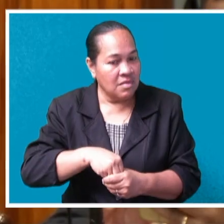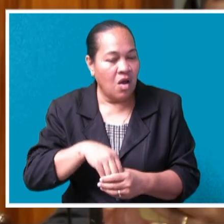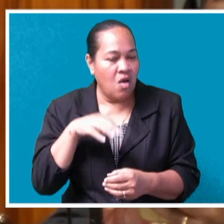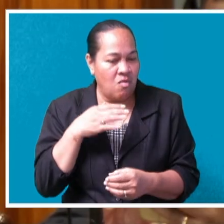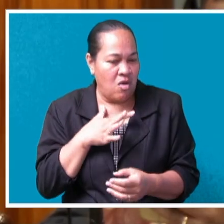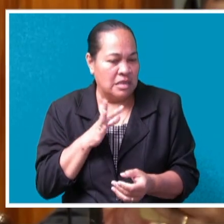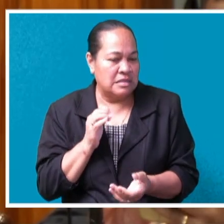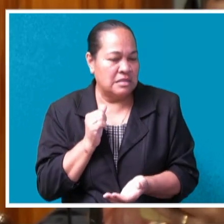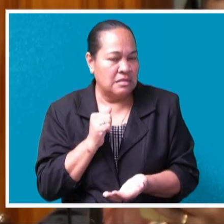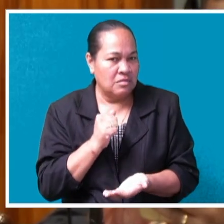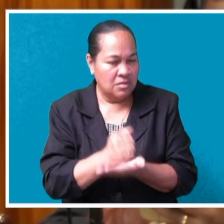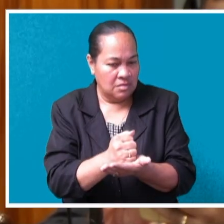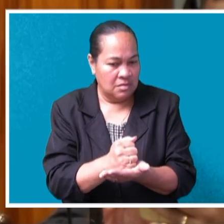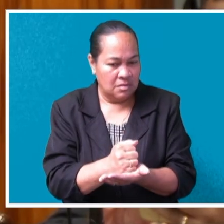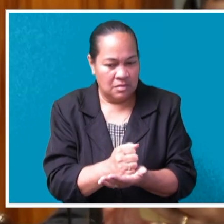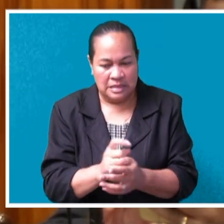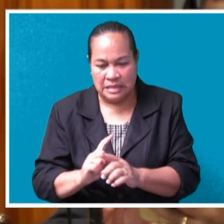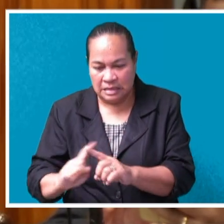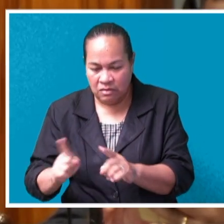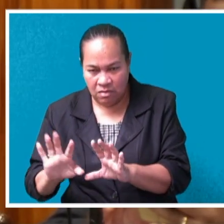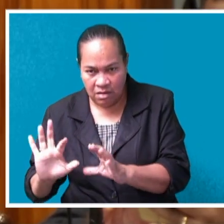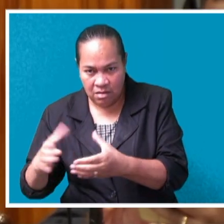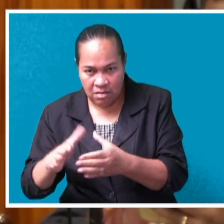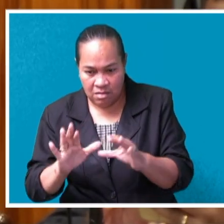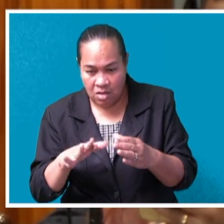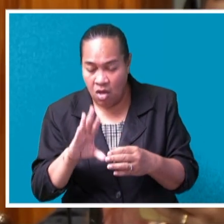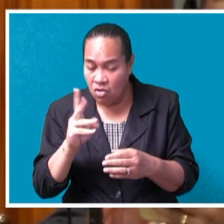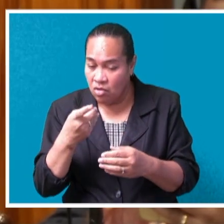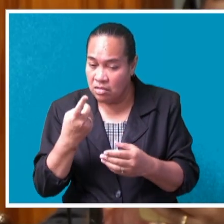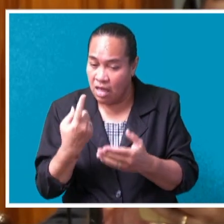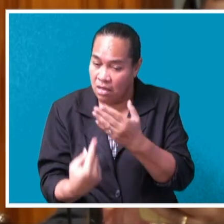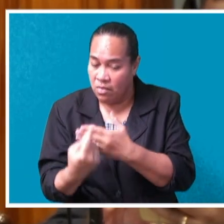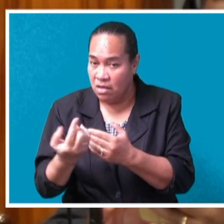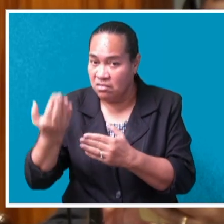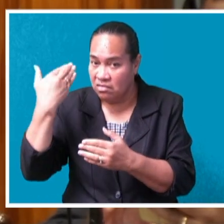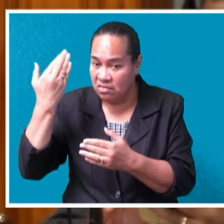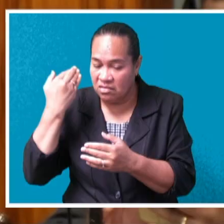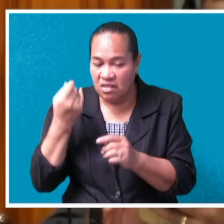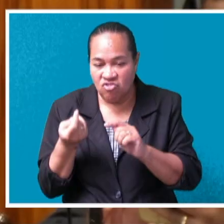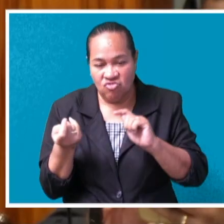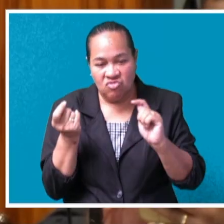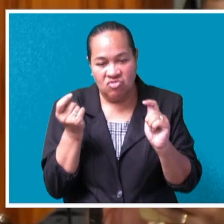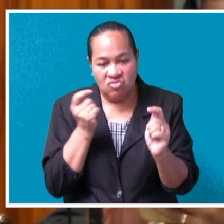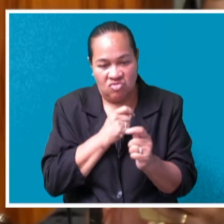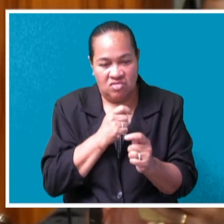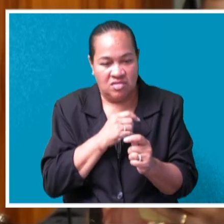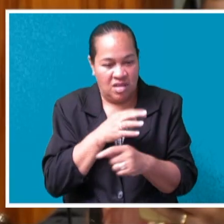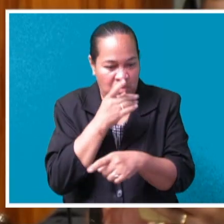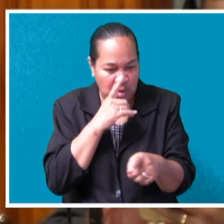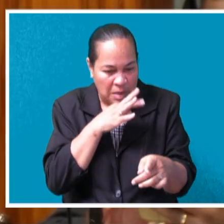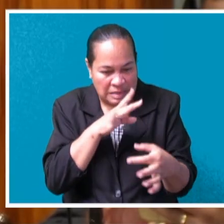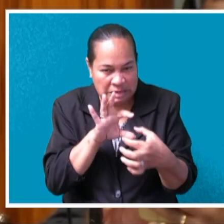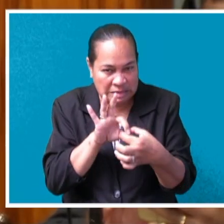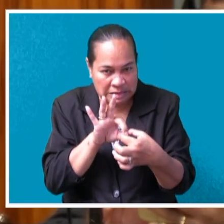political agendas. Those events shaped public perceptions of the relationship between the military